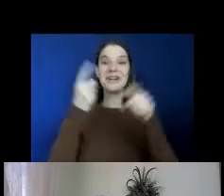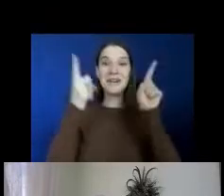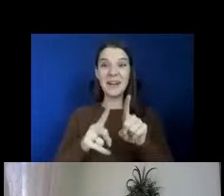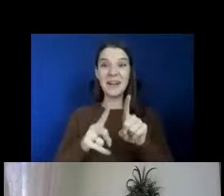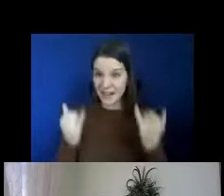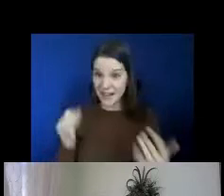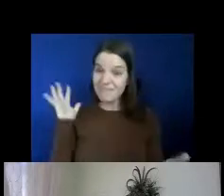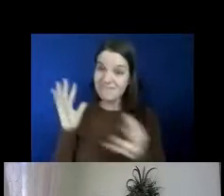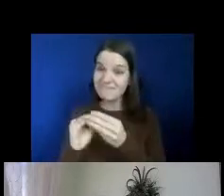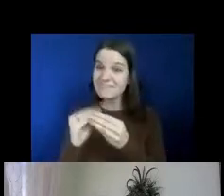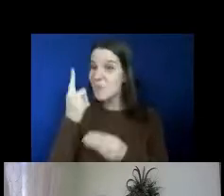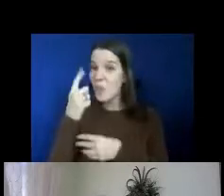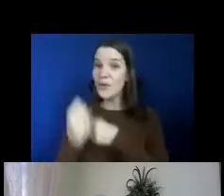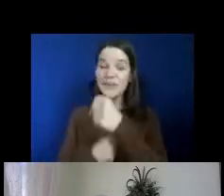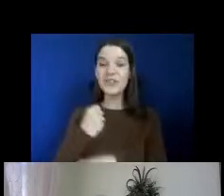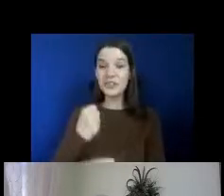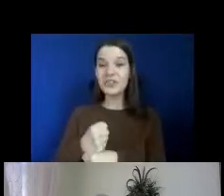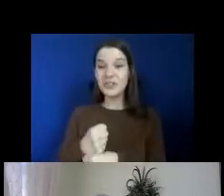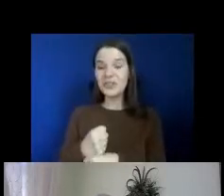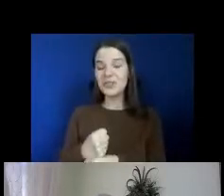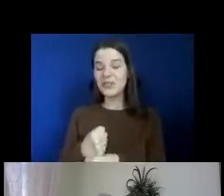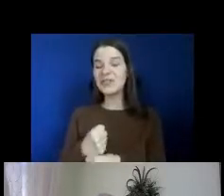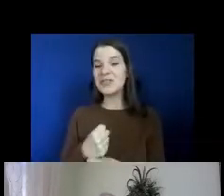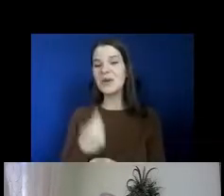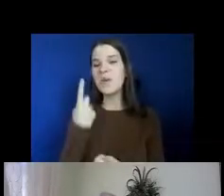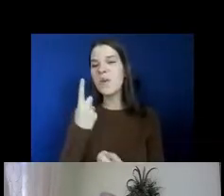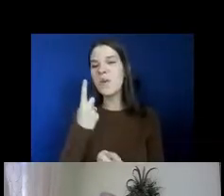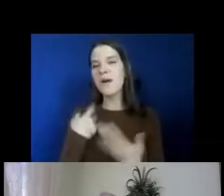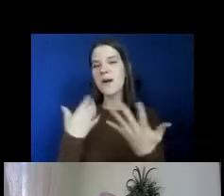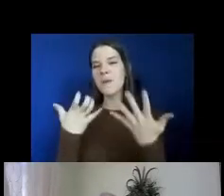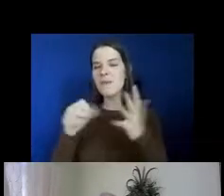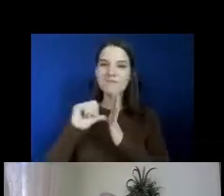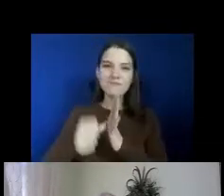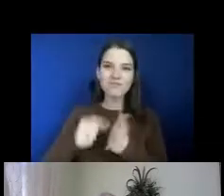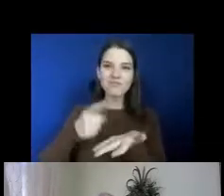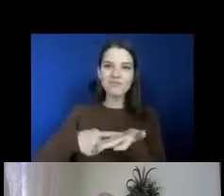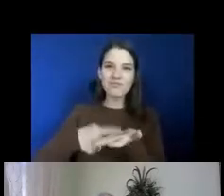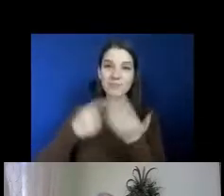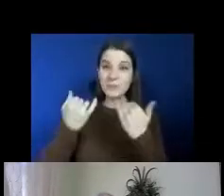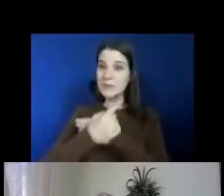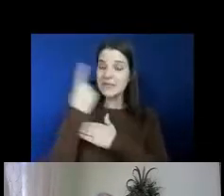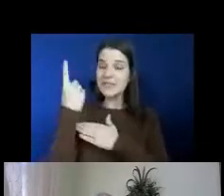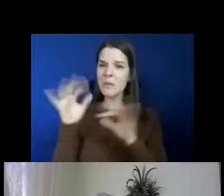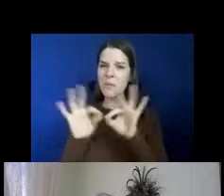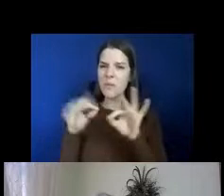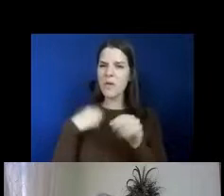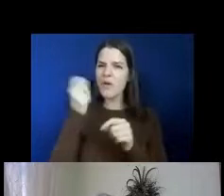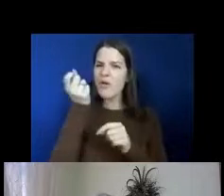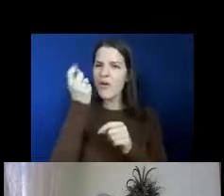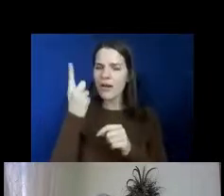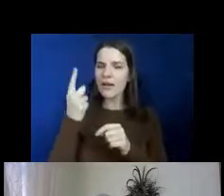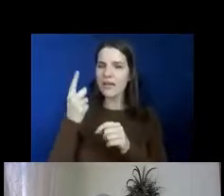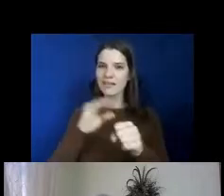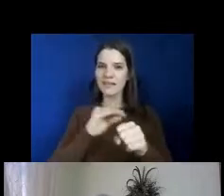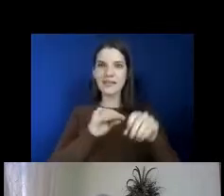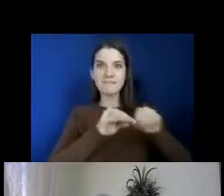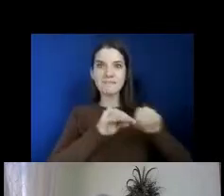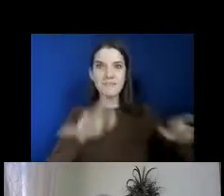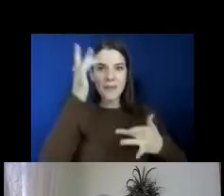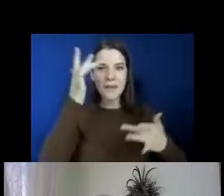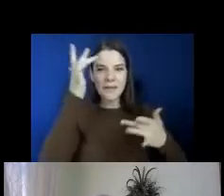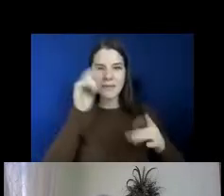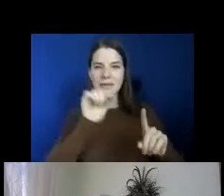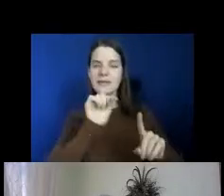year. And one of the things I wanted to talk to you about today is understanding kind of the pandemic's impact